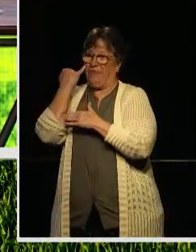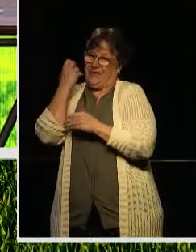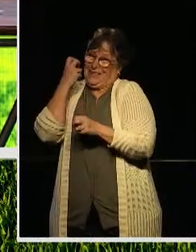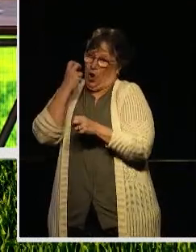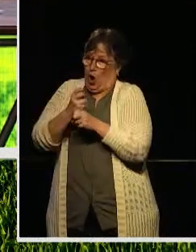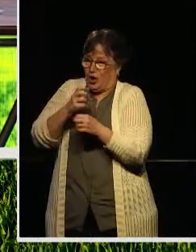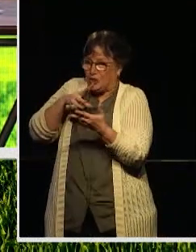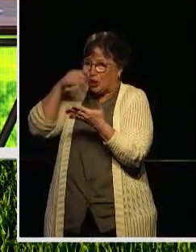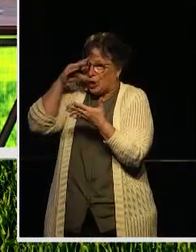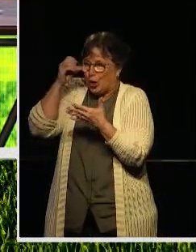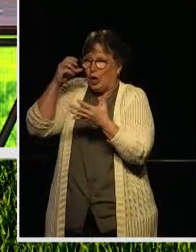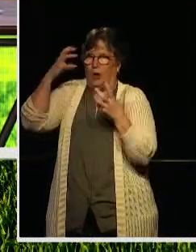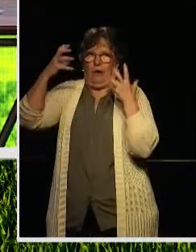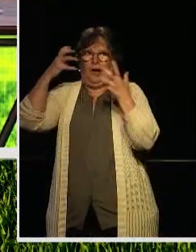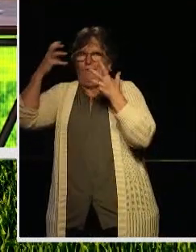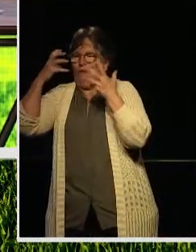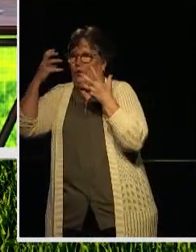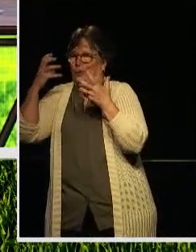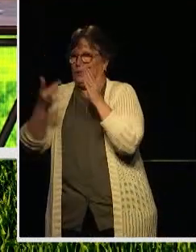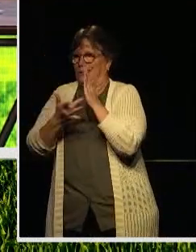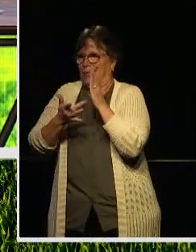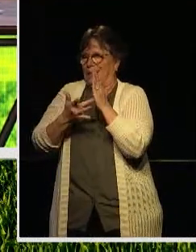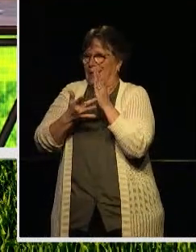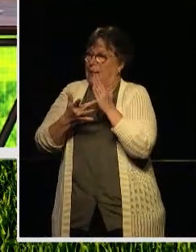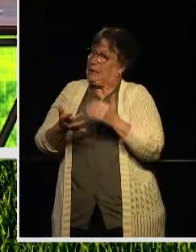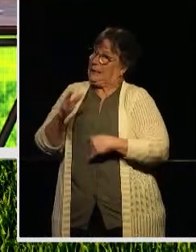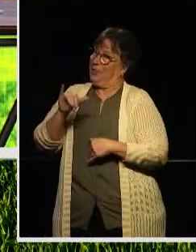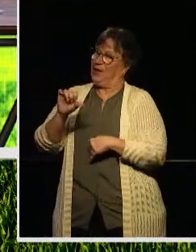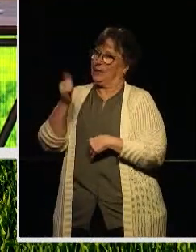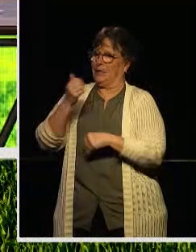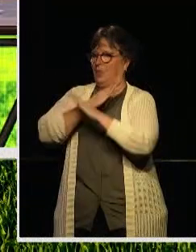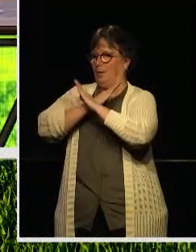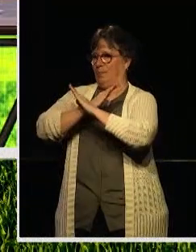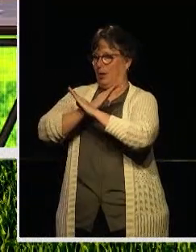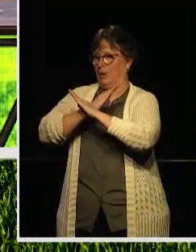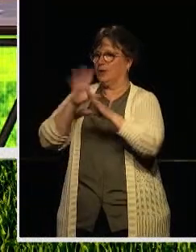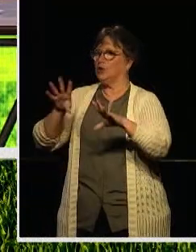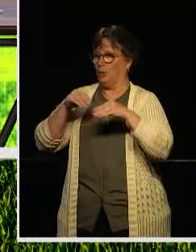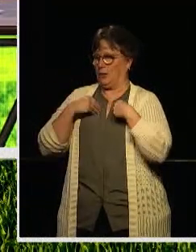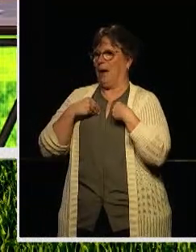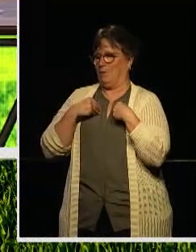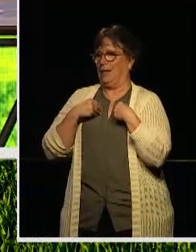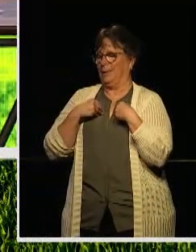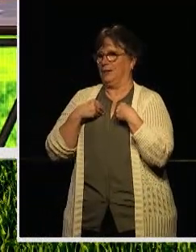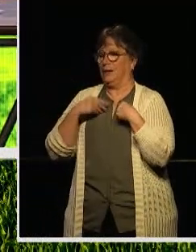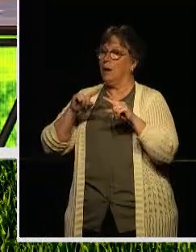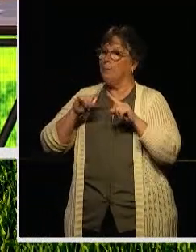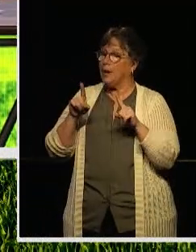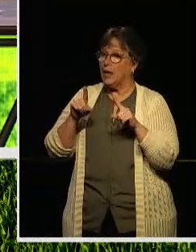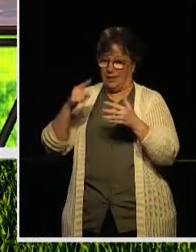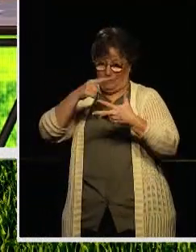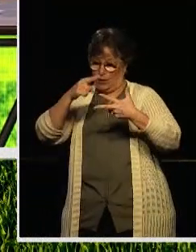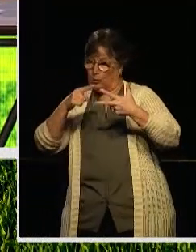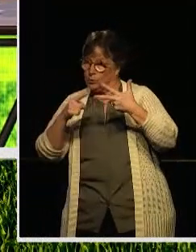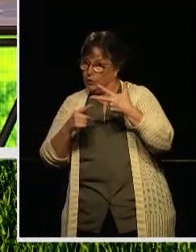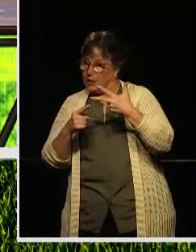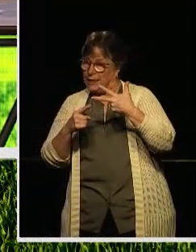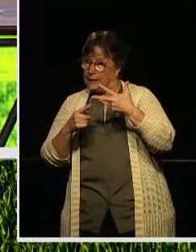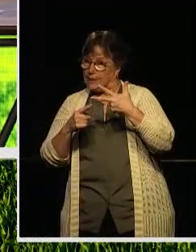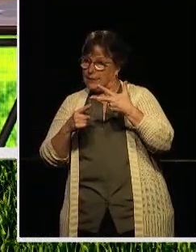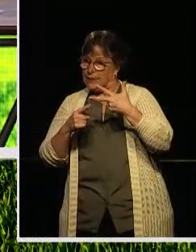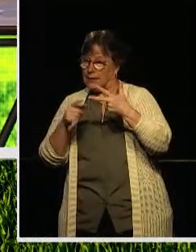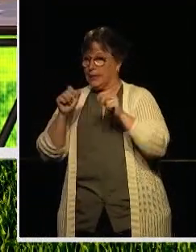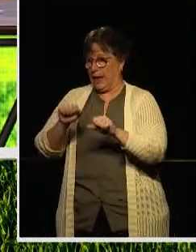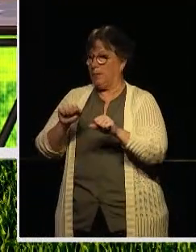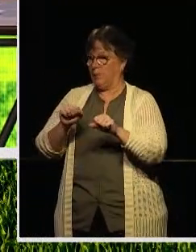a really complex technology, that's another barrier to adoption. But if those three things can be